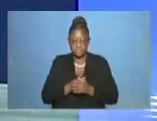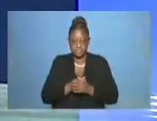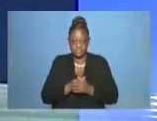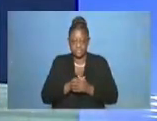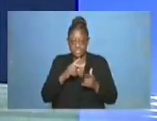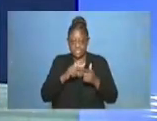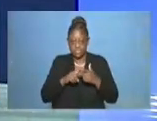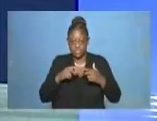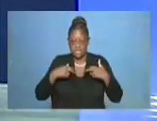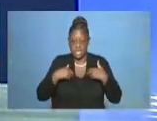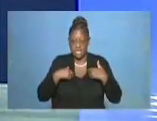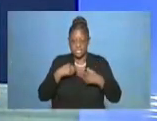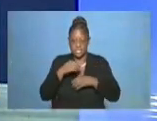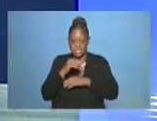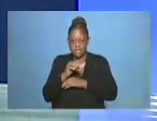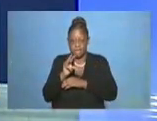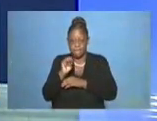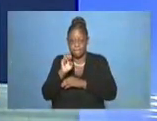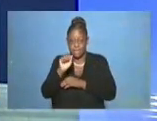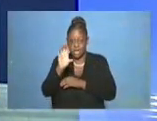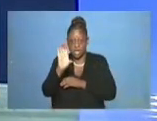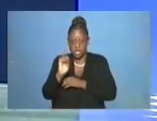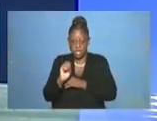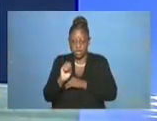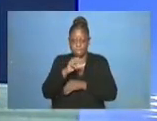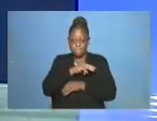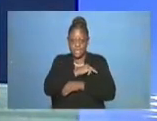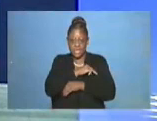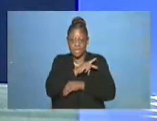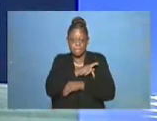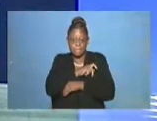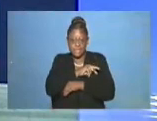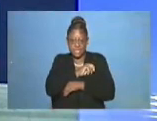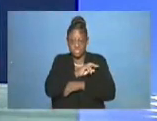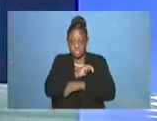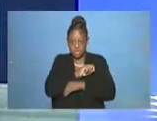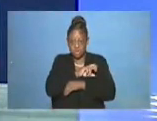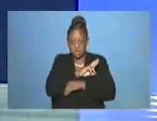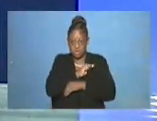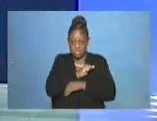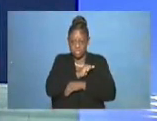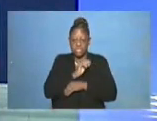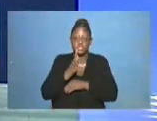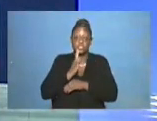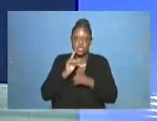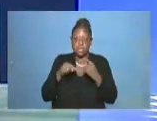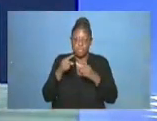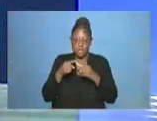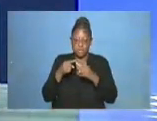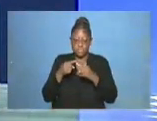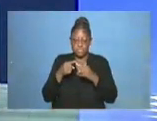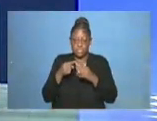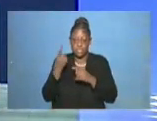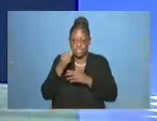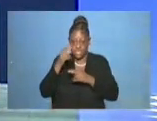Member of Parliament for Marcos City Free National Movement leader Michael Pintard using his contribution to the mental health bill to